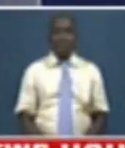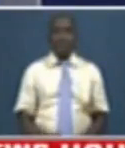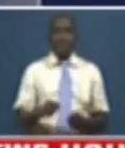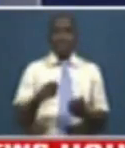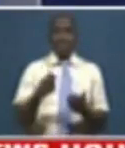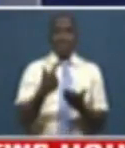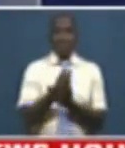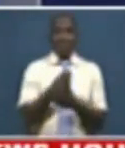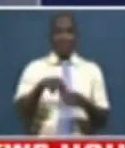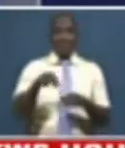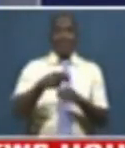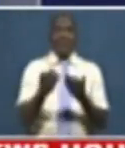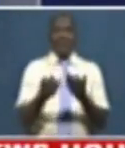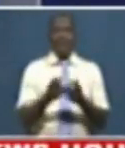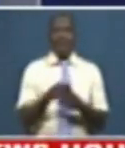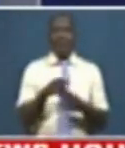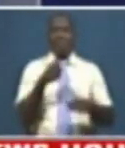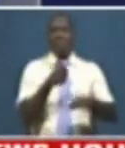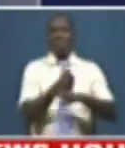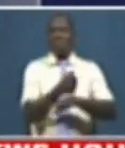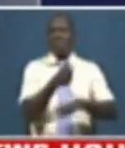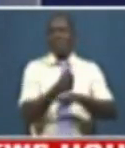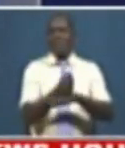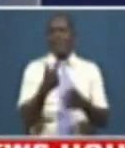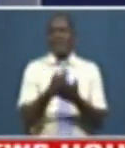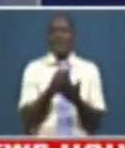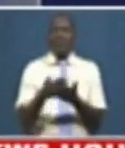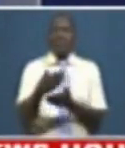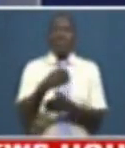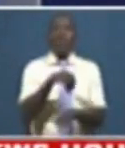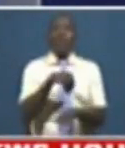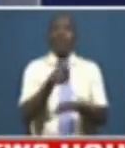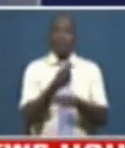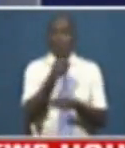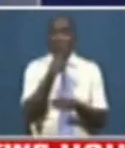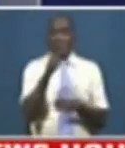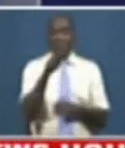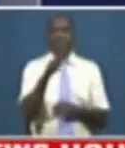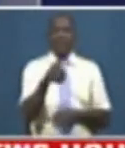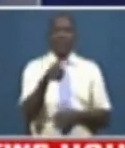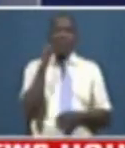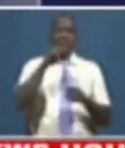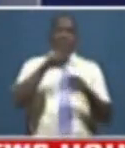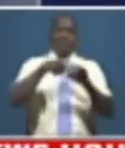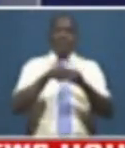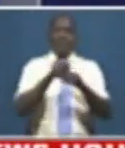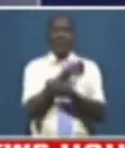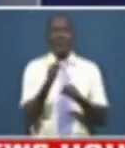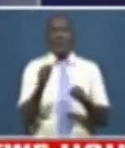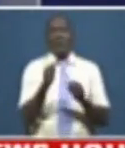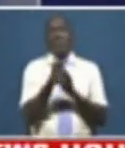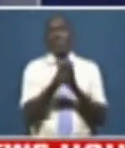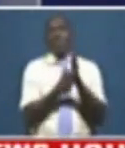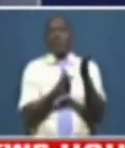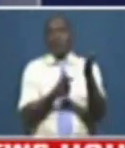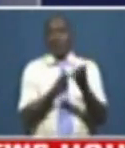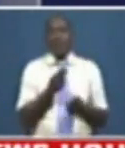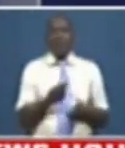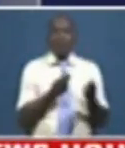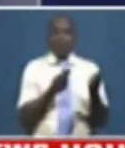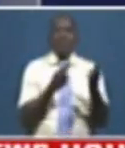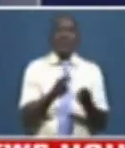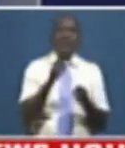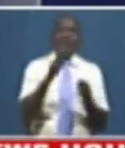The Ghana National Fire Service has blamed the Ghana Revenue Authority over its refusal to implement safety protocols recommended for its